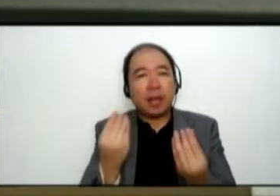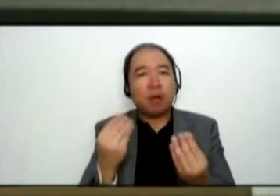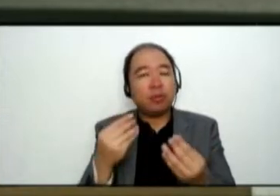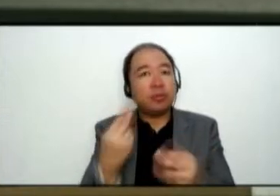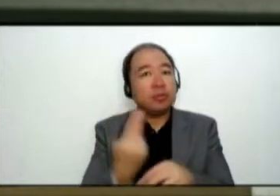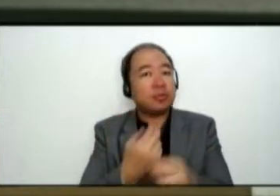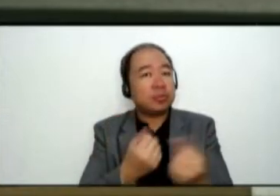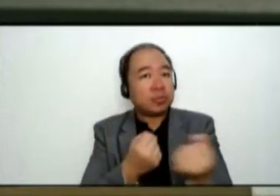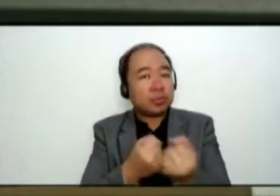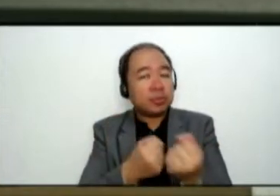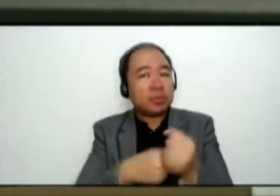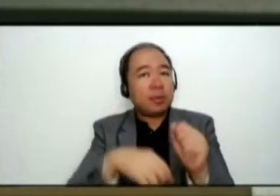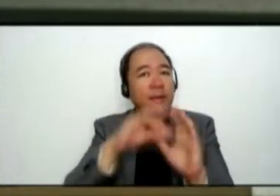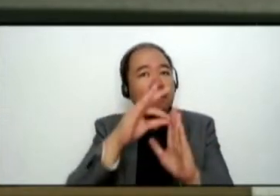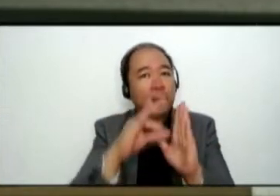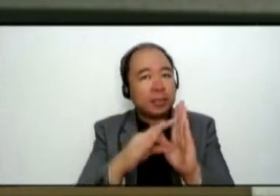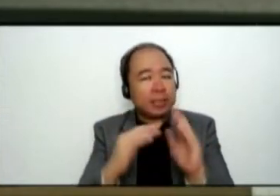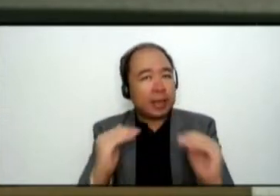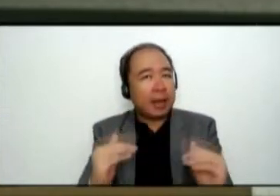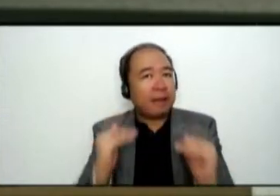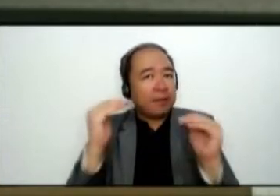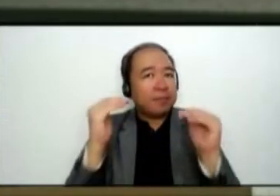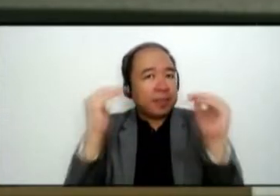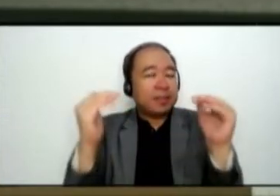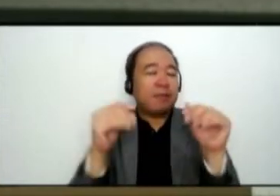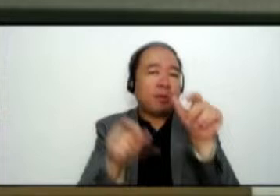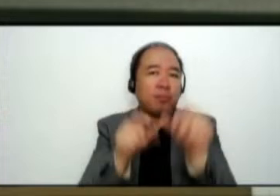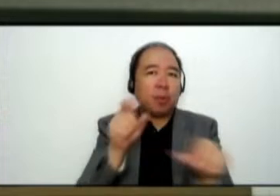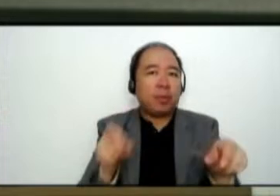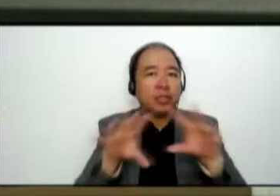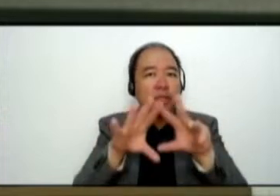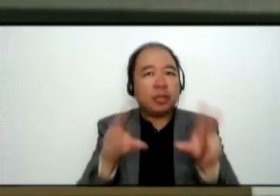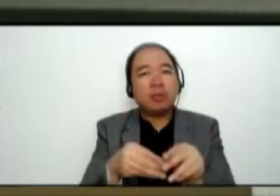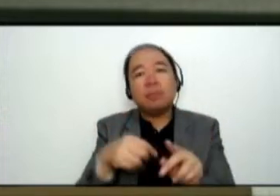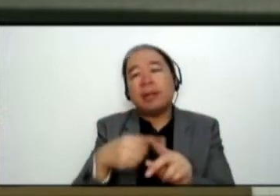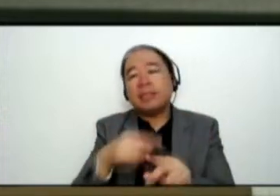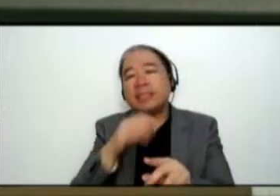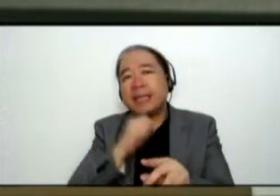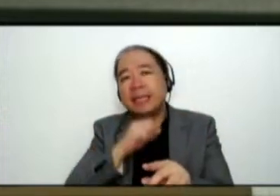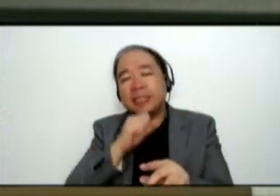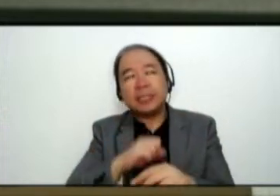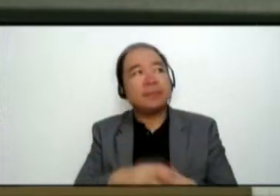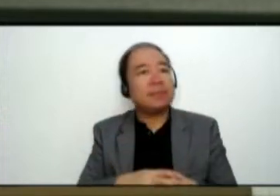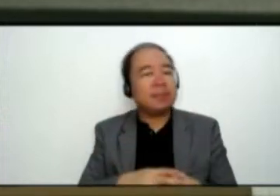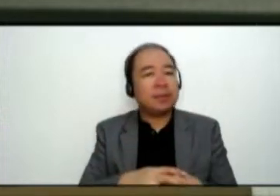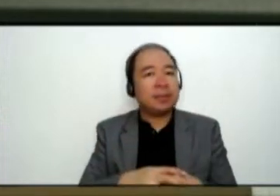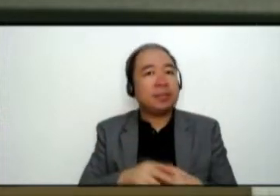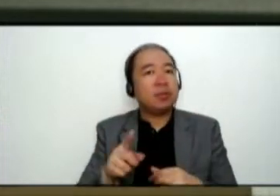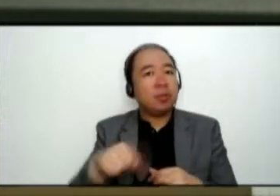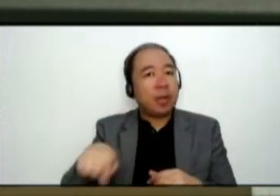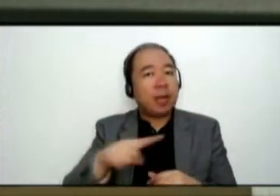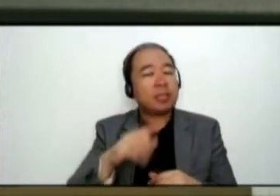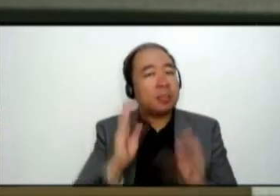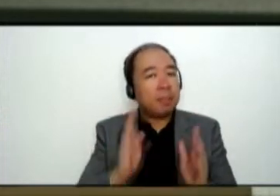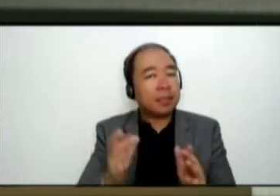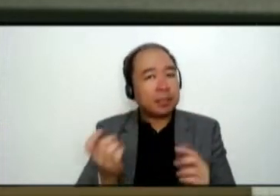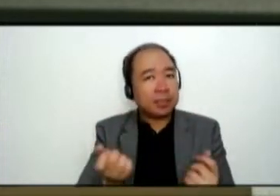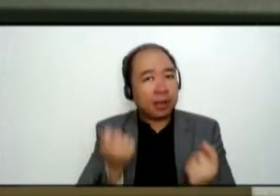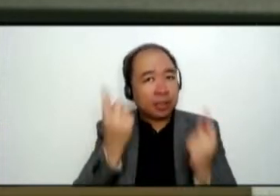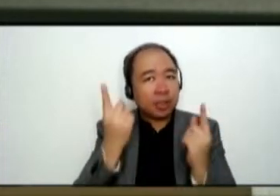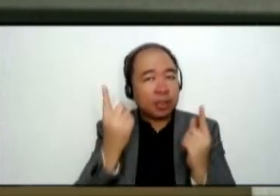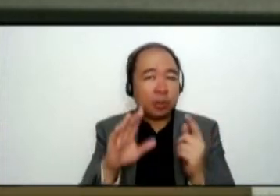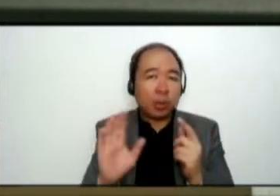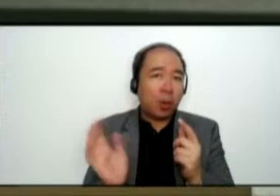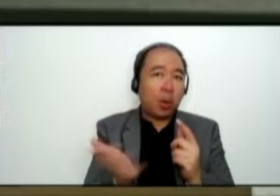support policy advancement on population aging. Policy must promote mutual understanding and ensure that all age